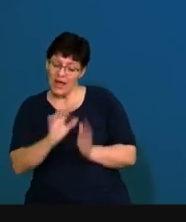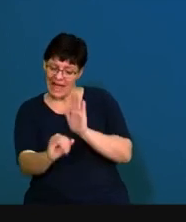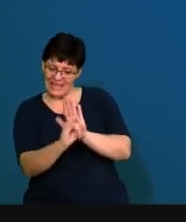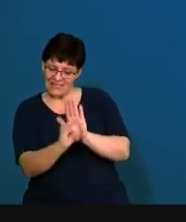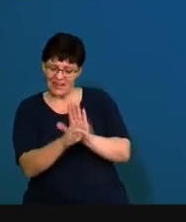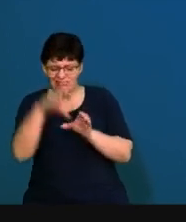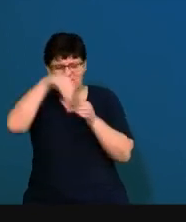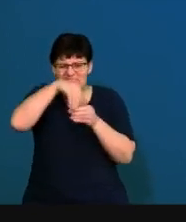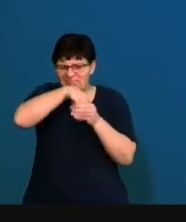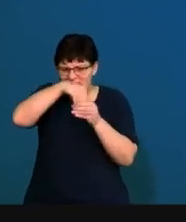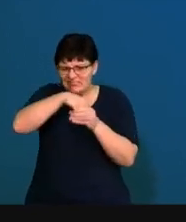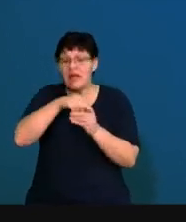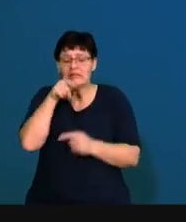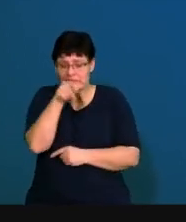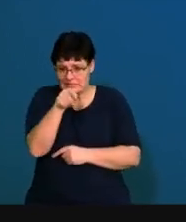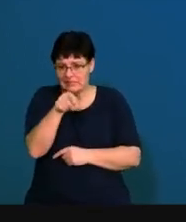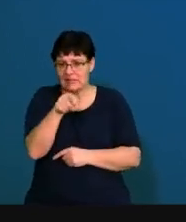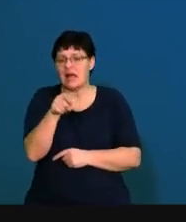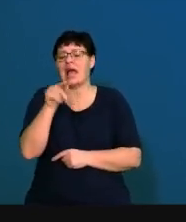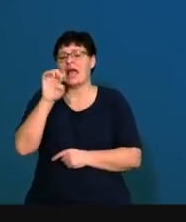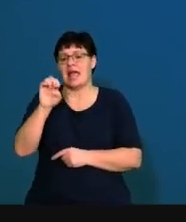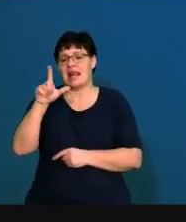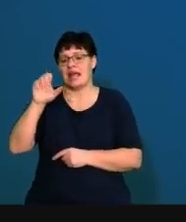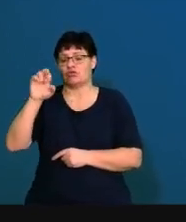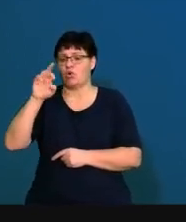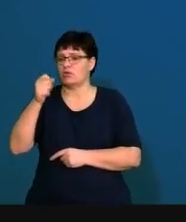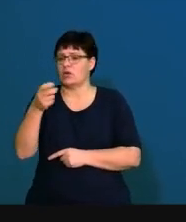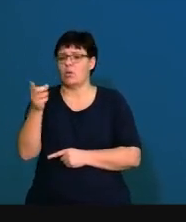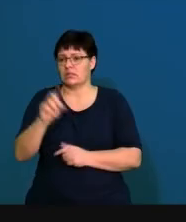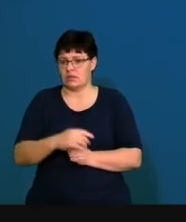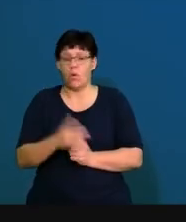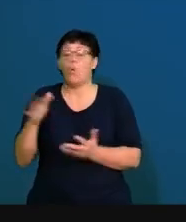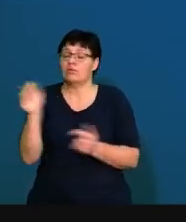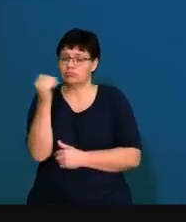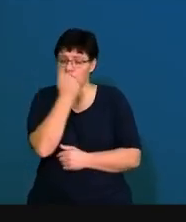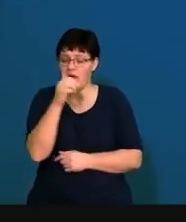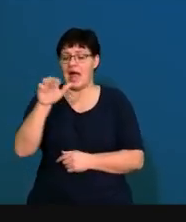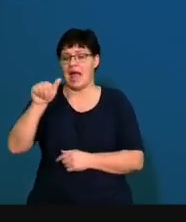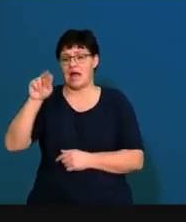identify the substance that will actually be the electrode, okay, the anode rather,